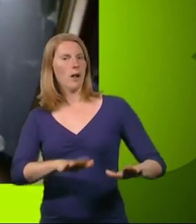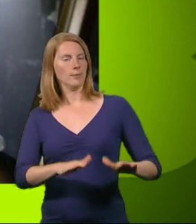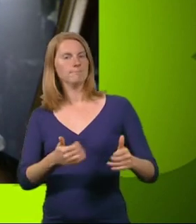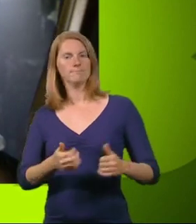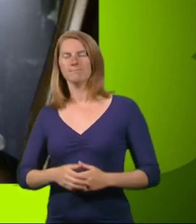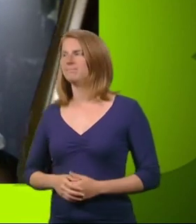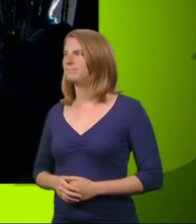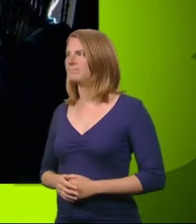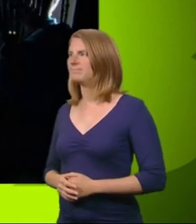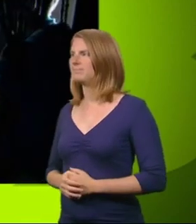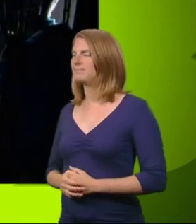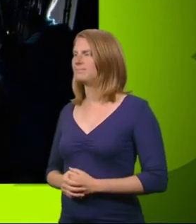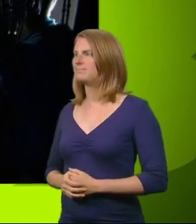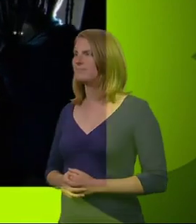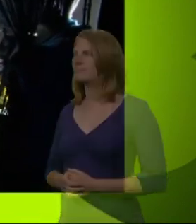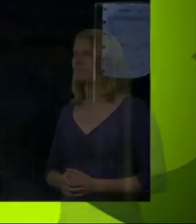get settled in.